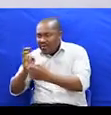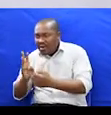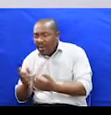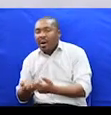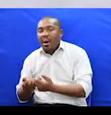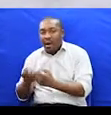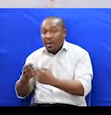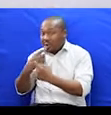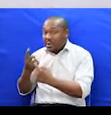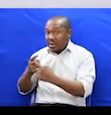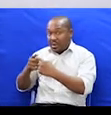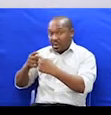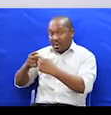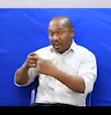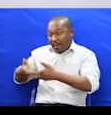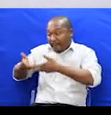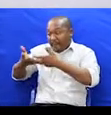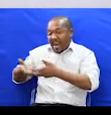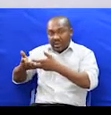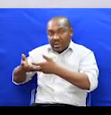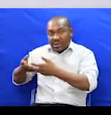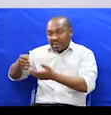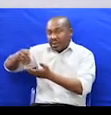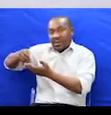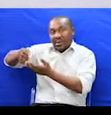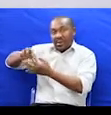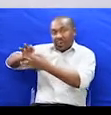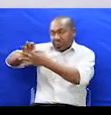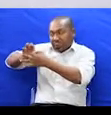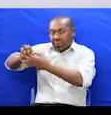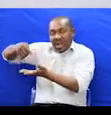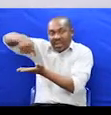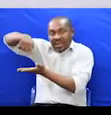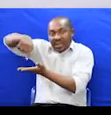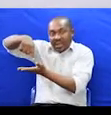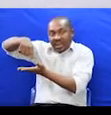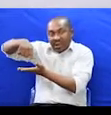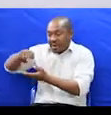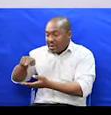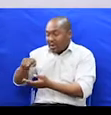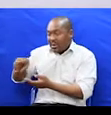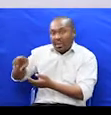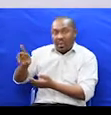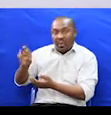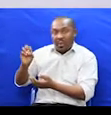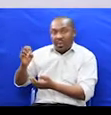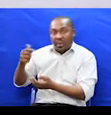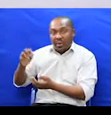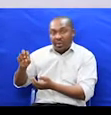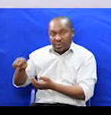that the whole mass of the atom was concentrated at the center, and that was what? A proton. And the electron was